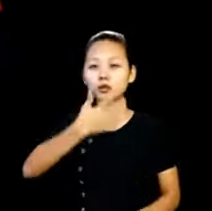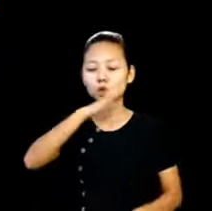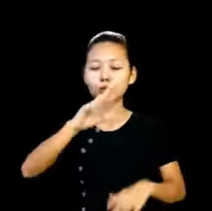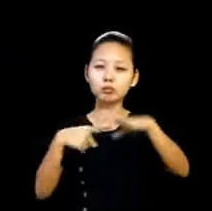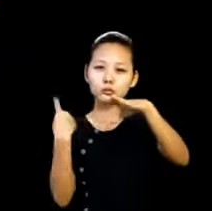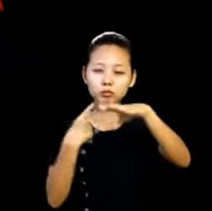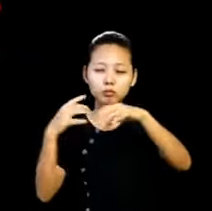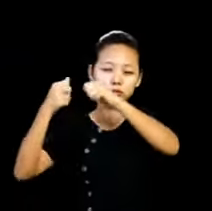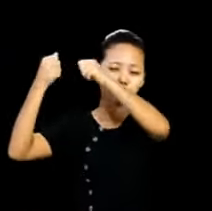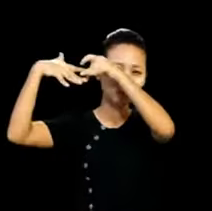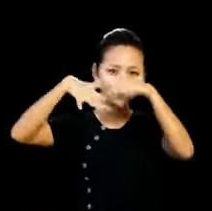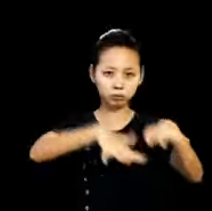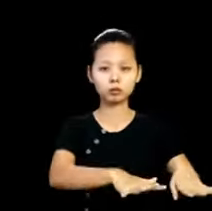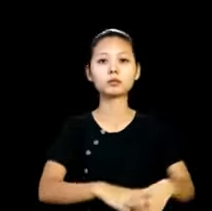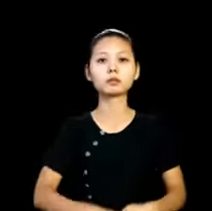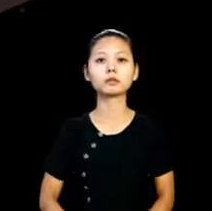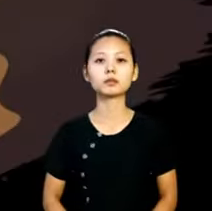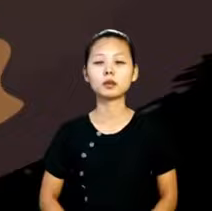tsunami,